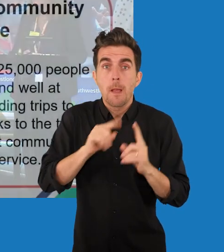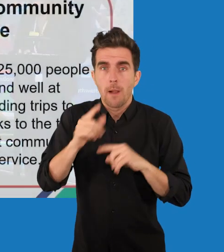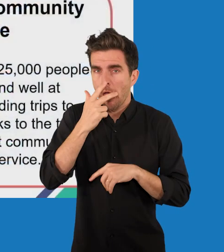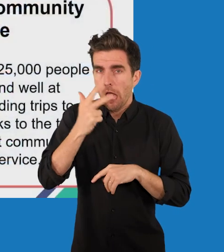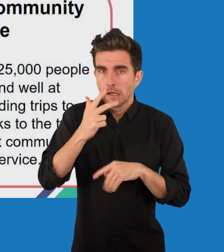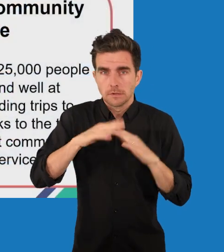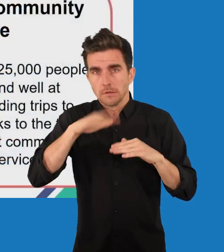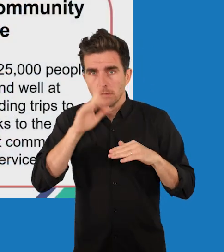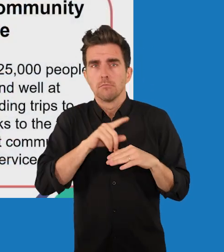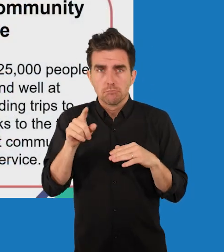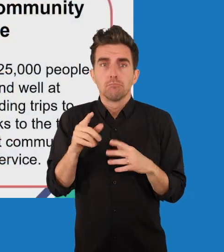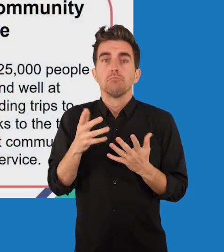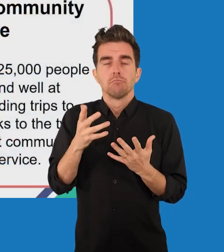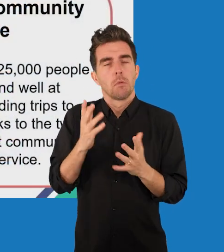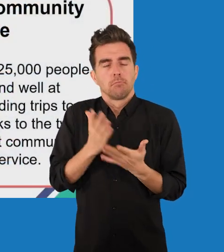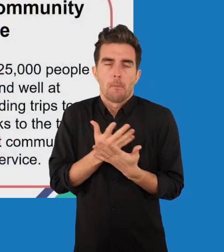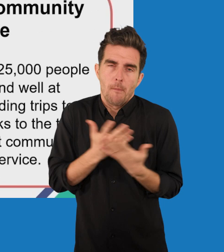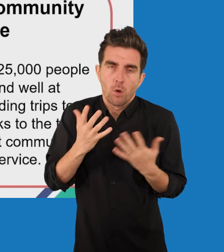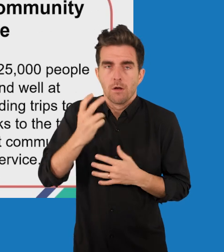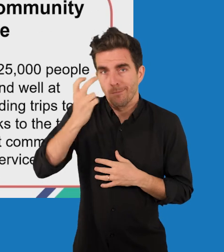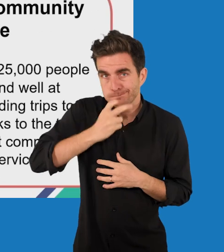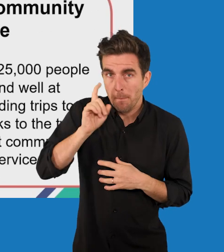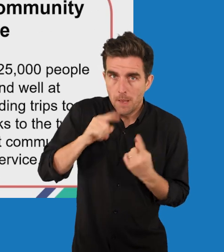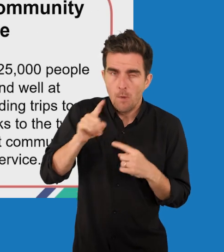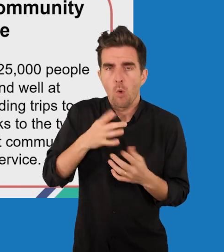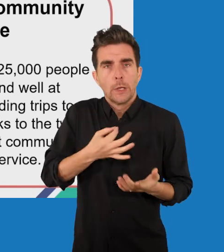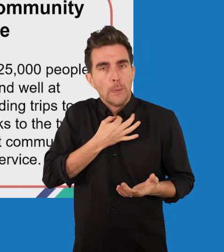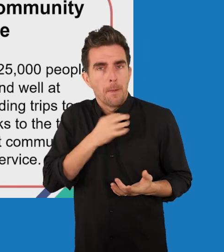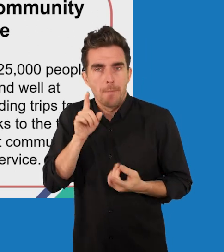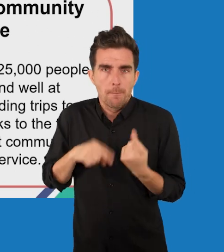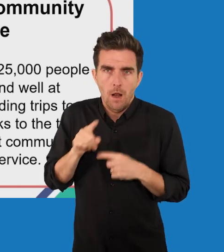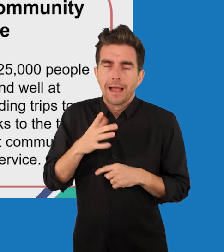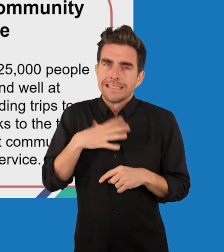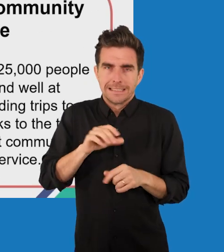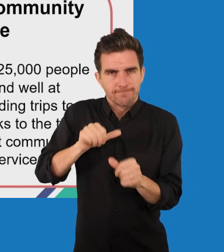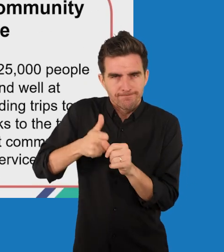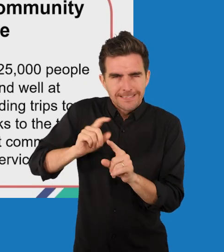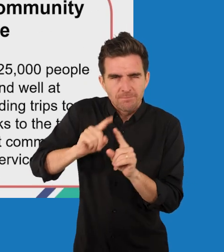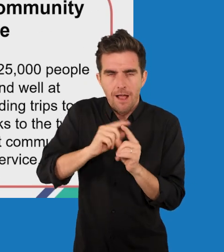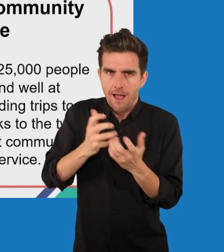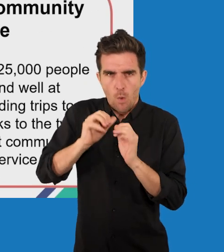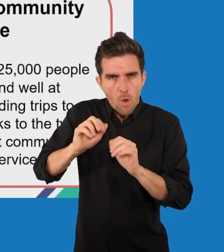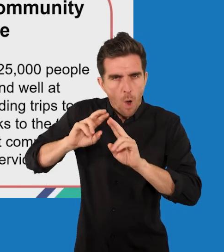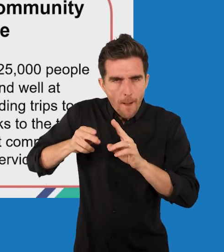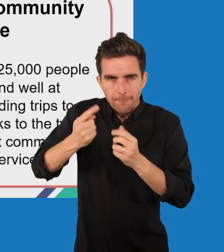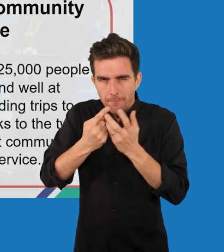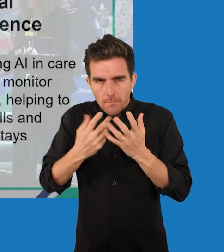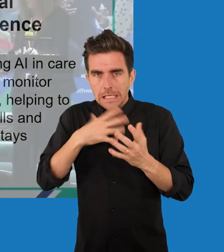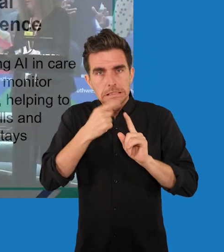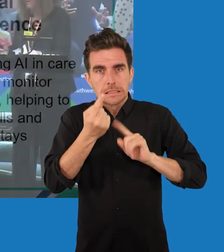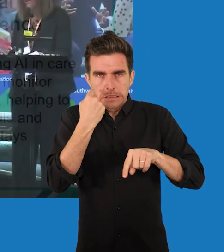people over 18, but generally it's for those elderly or frail people that we can support differently within their own